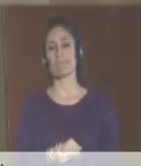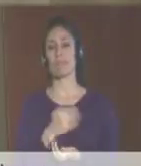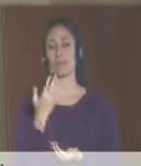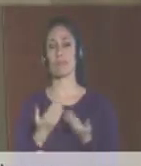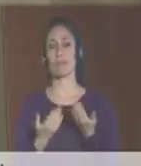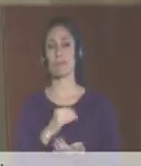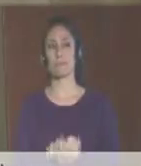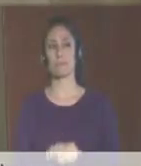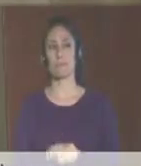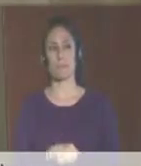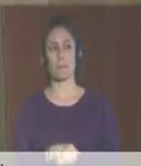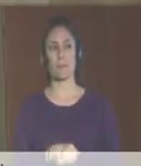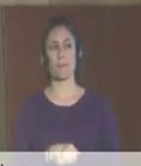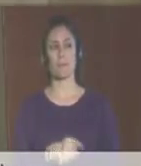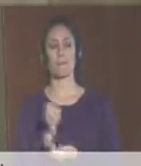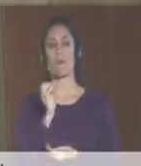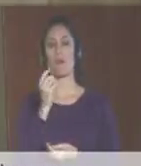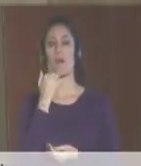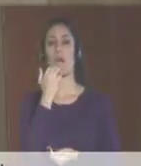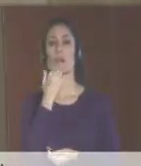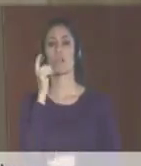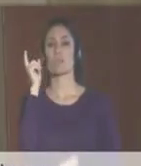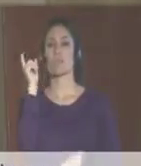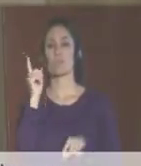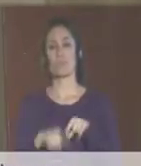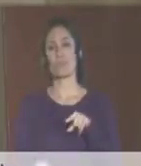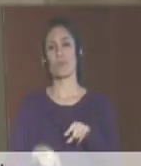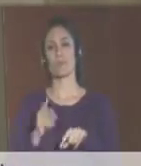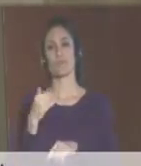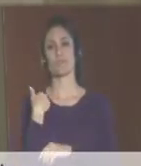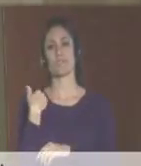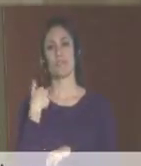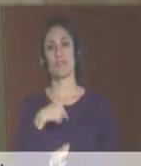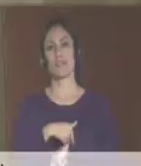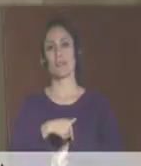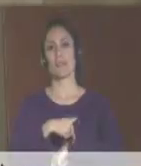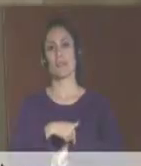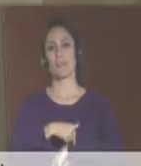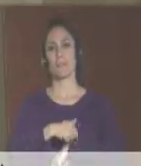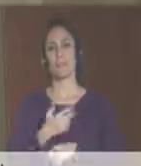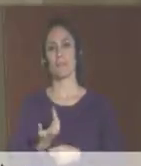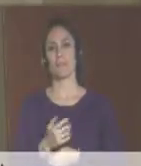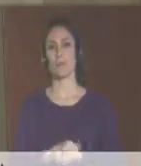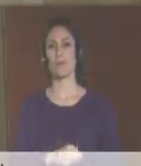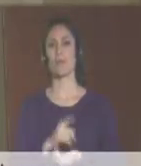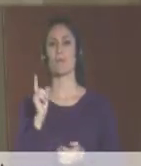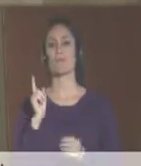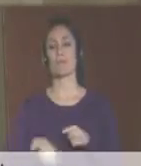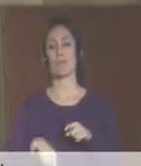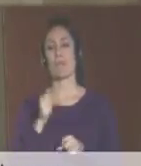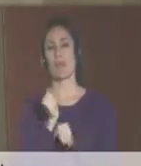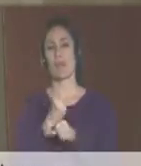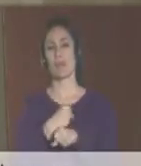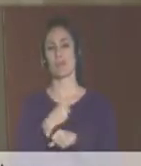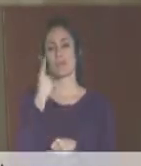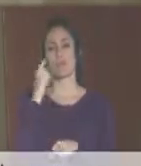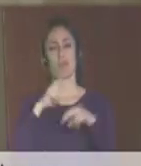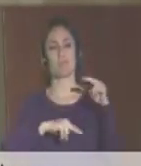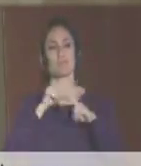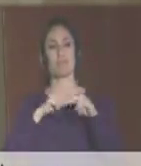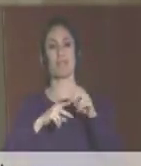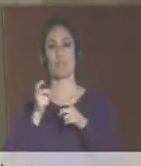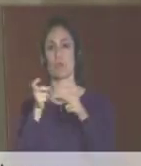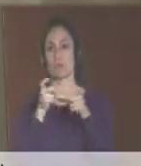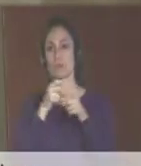catastrophe and the works are not carried out to the benefit of the population because we have to tend to the catastrophe. So